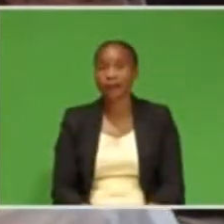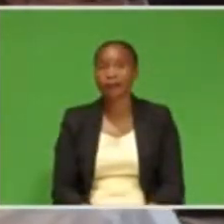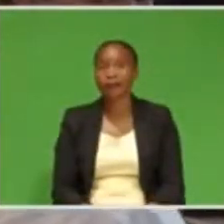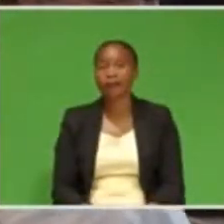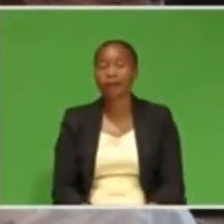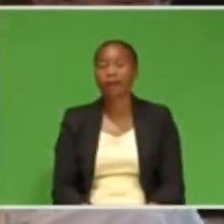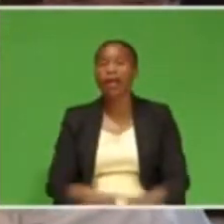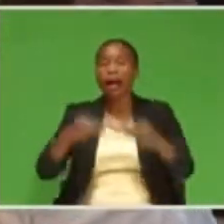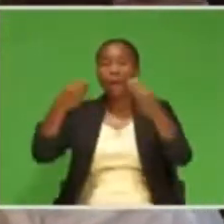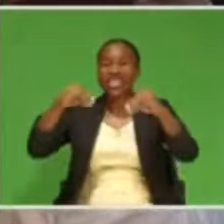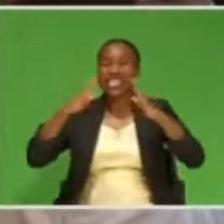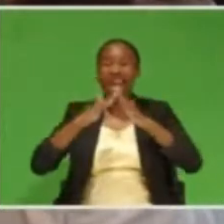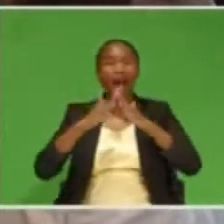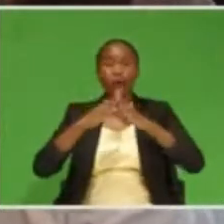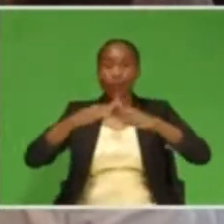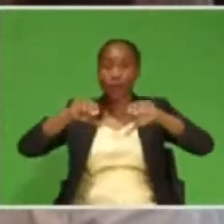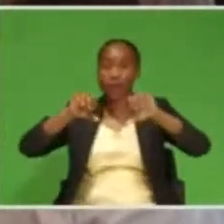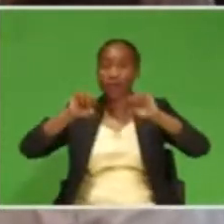Business of the house.